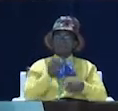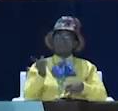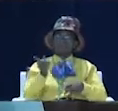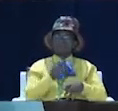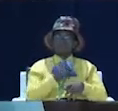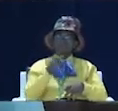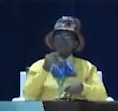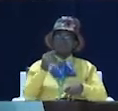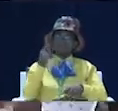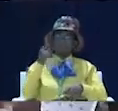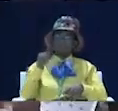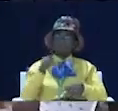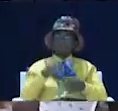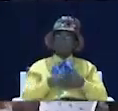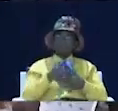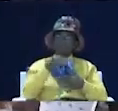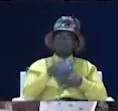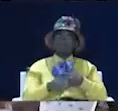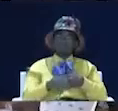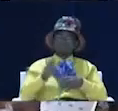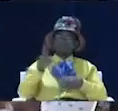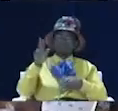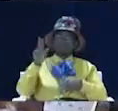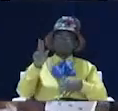so you can have plenty of time